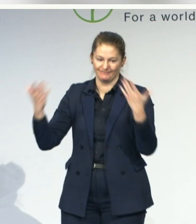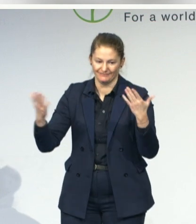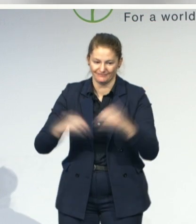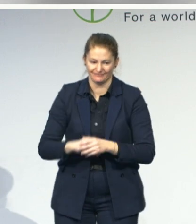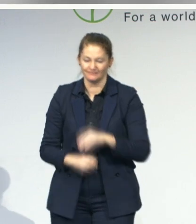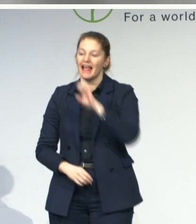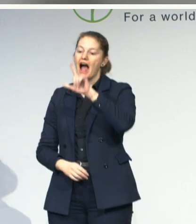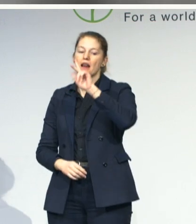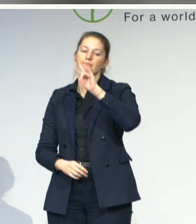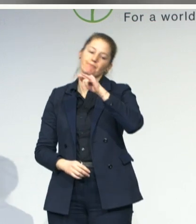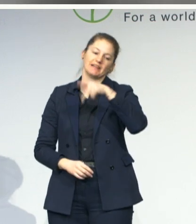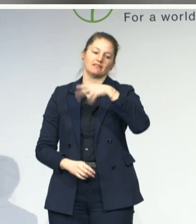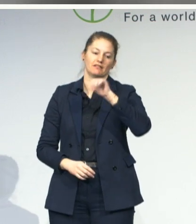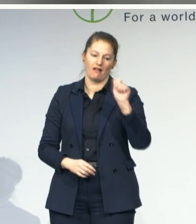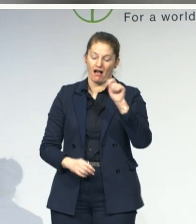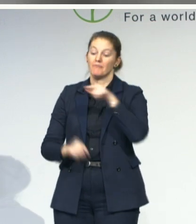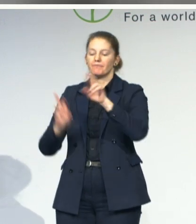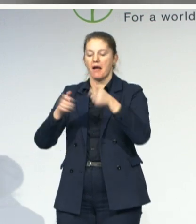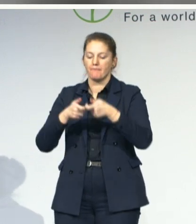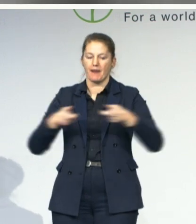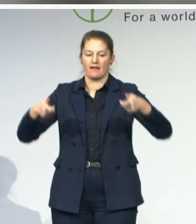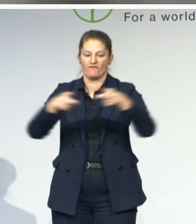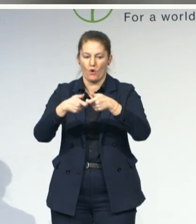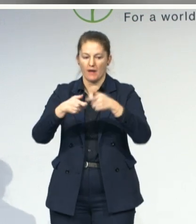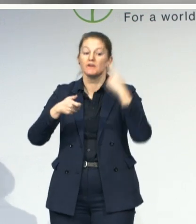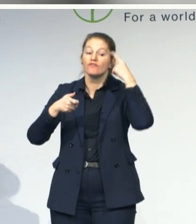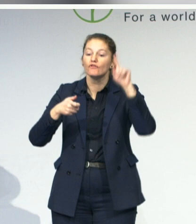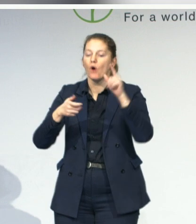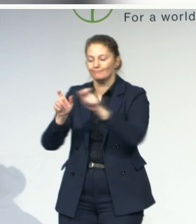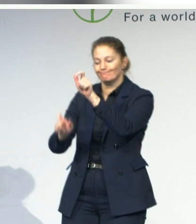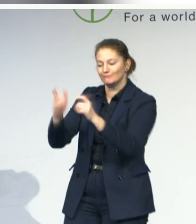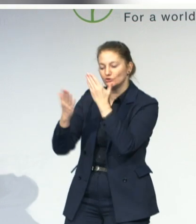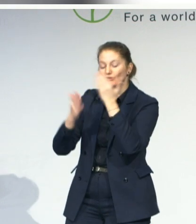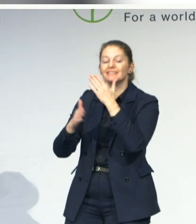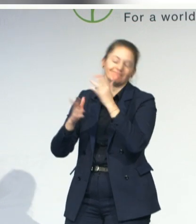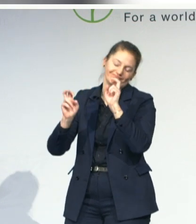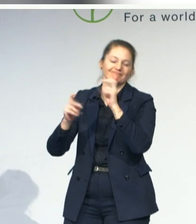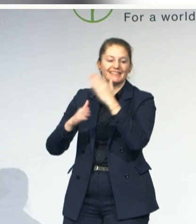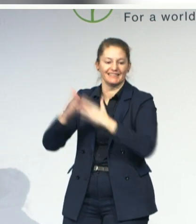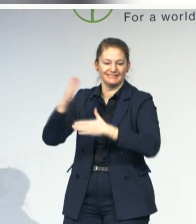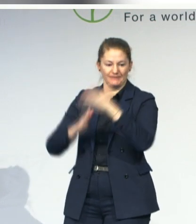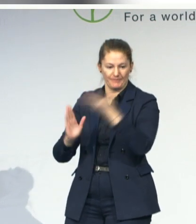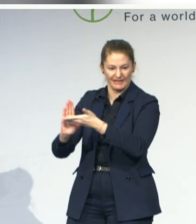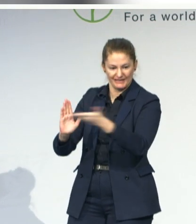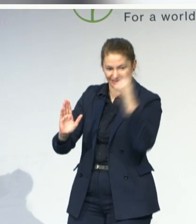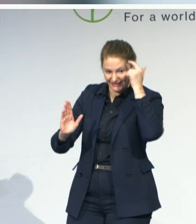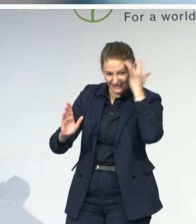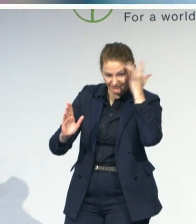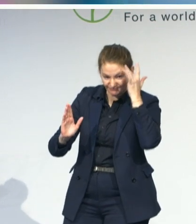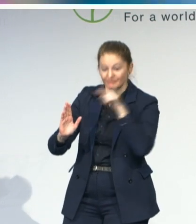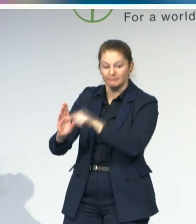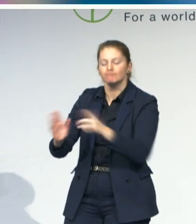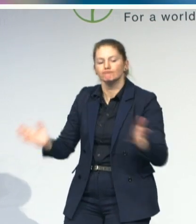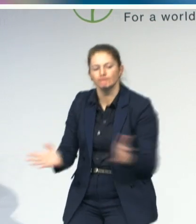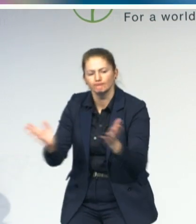for intellectual disability awareness. It is aimed at parents of persons with intellectual disabilities to increase their knowledge